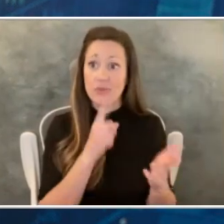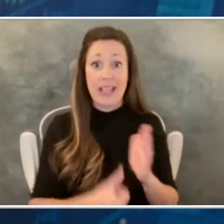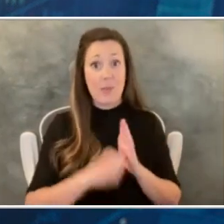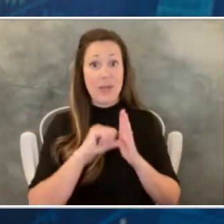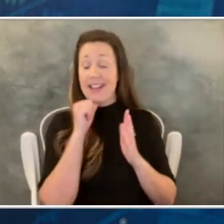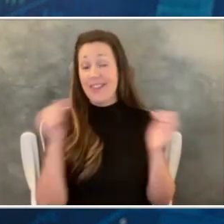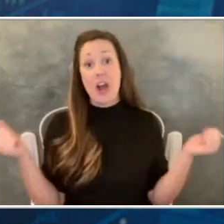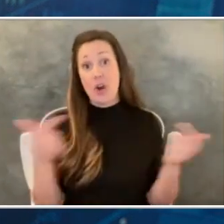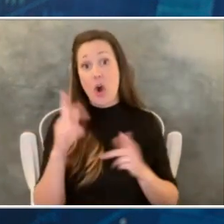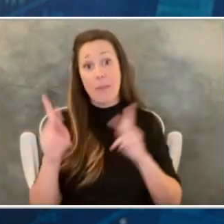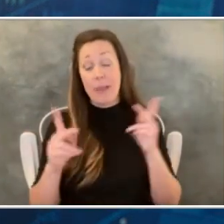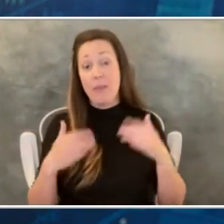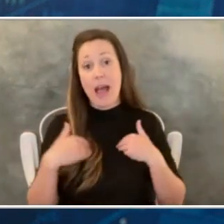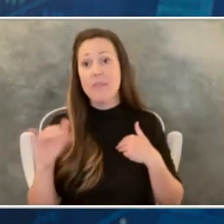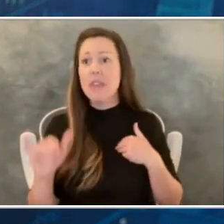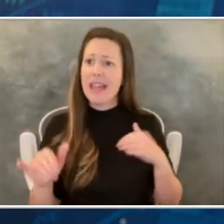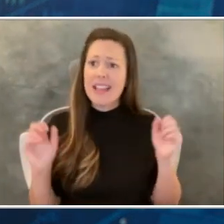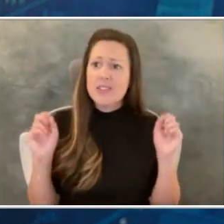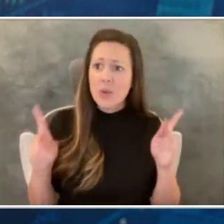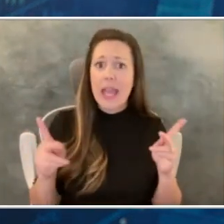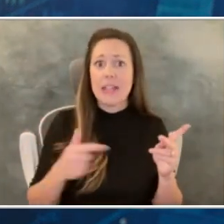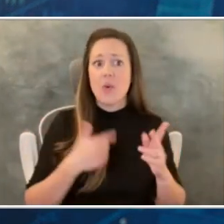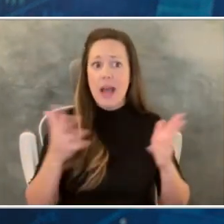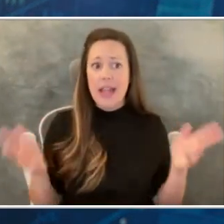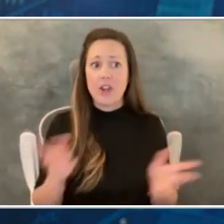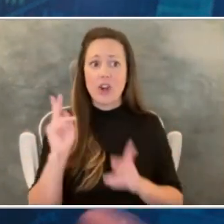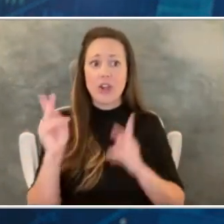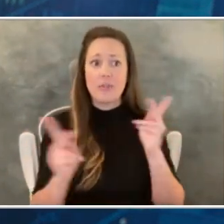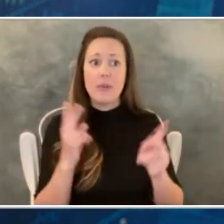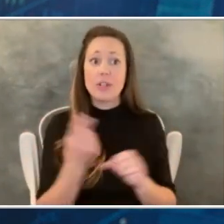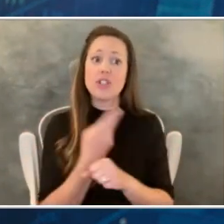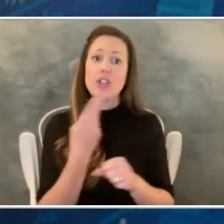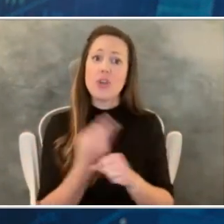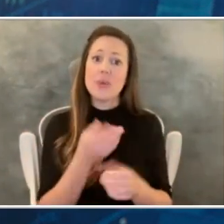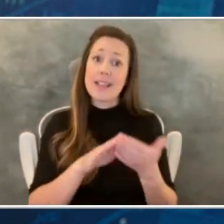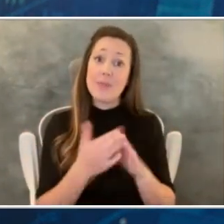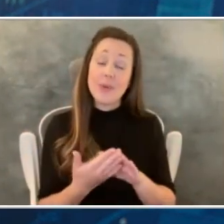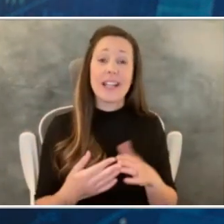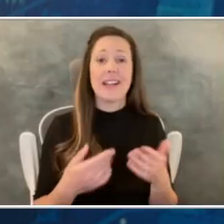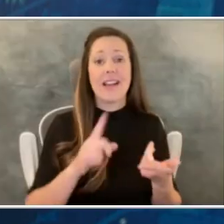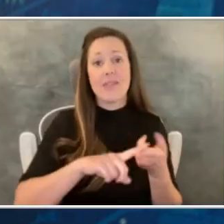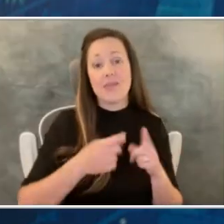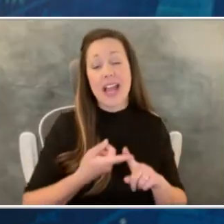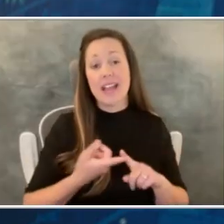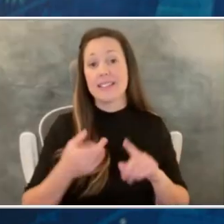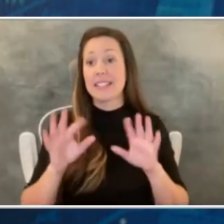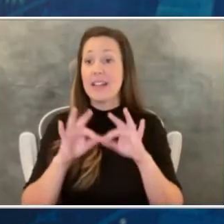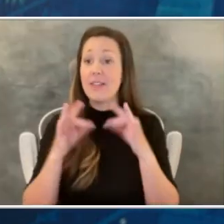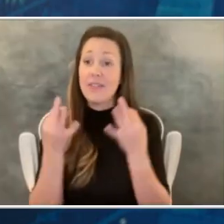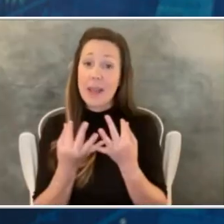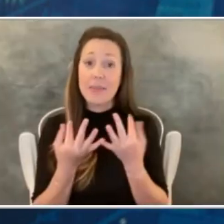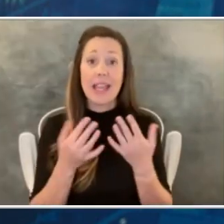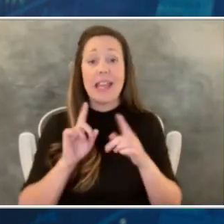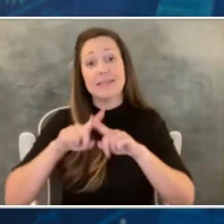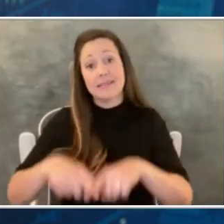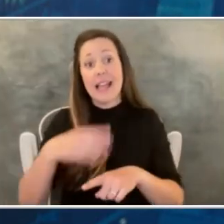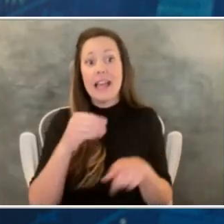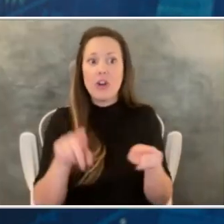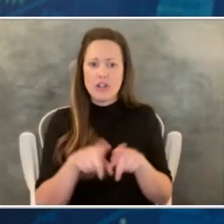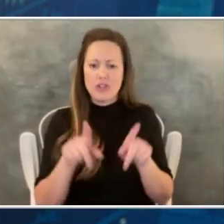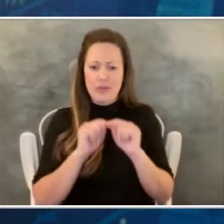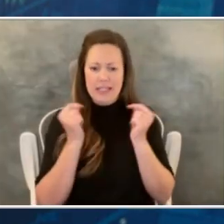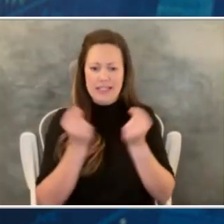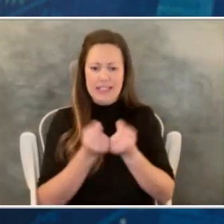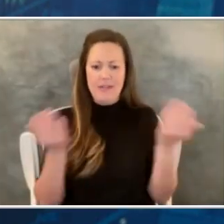okay. And so I would encourage people to really use the community around them. Lean on your friends, lean on family members, and lean on the team that we have. I mean, we